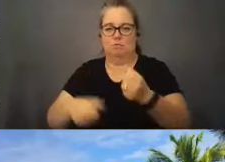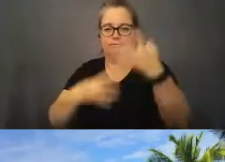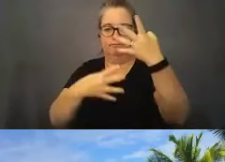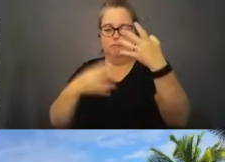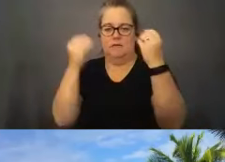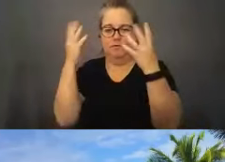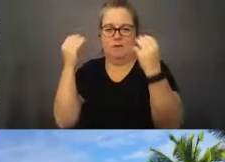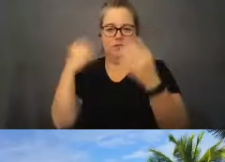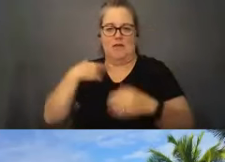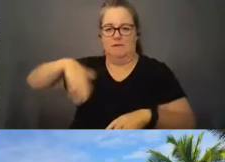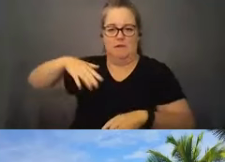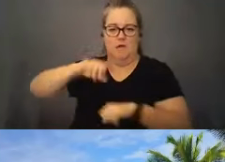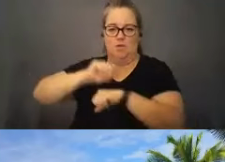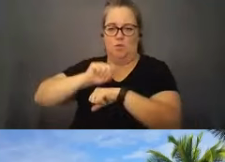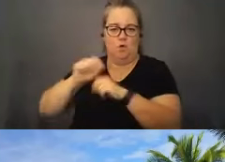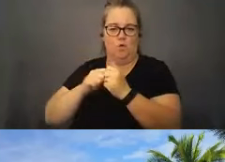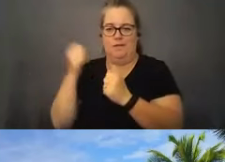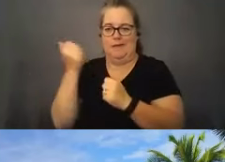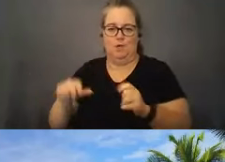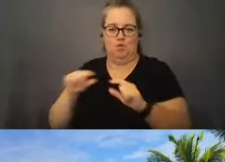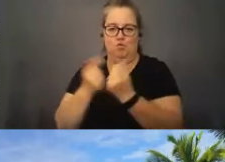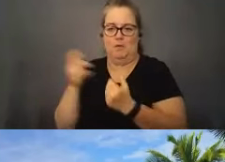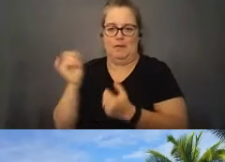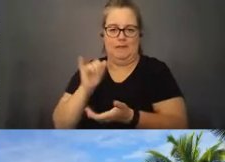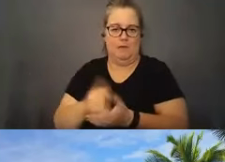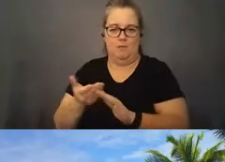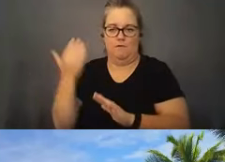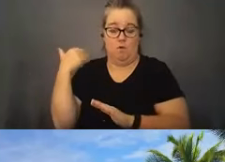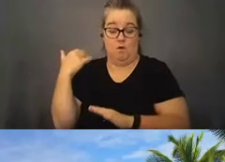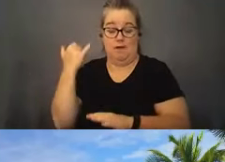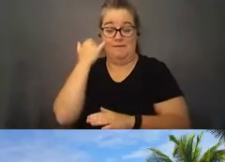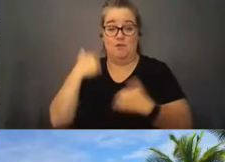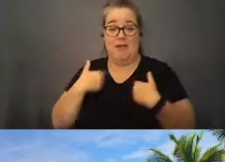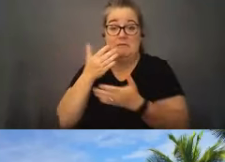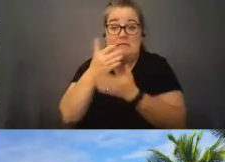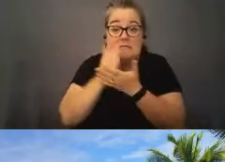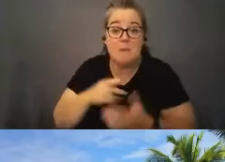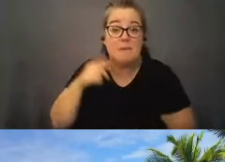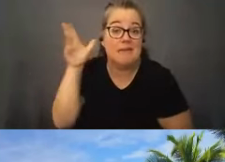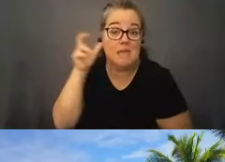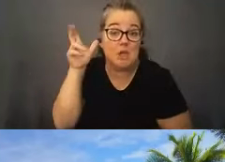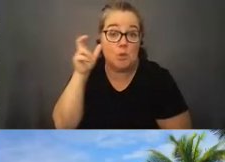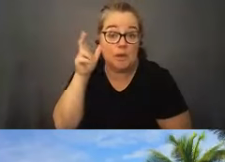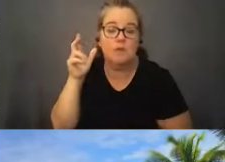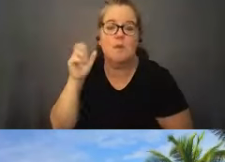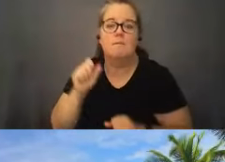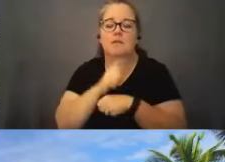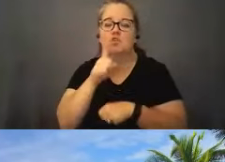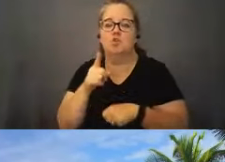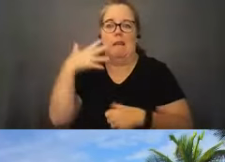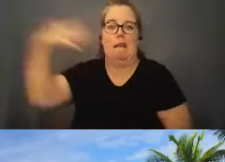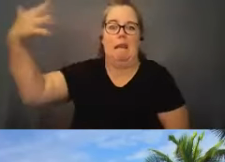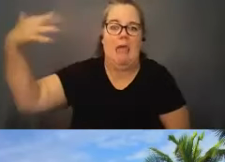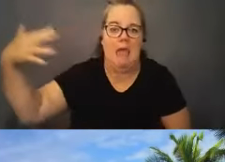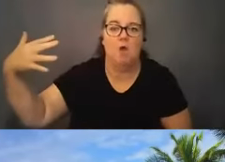haven't worked with that yet. So if you have any hearing, you want to make sure that you turn up the volume because it is